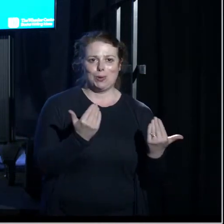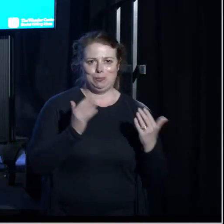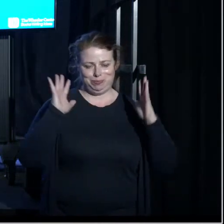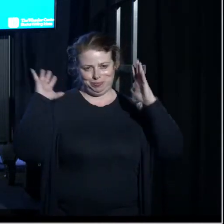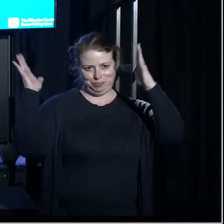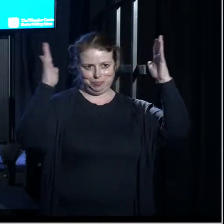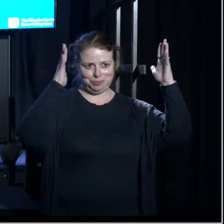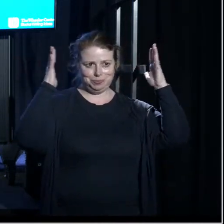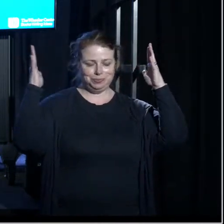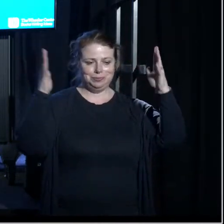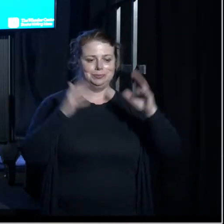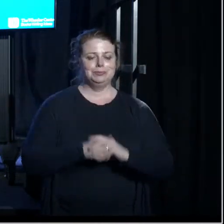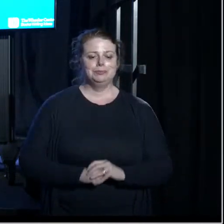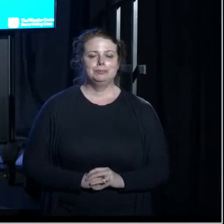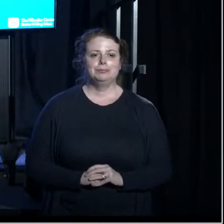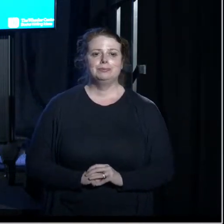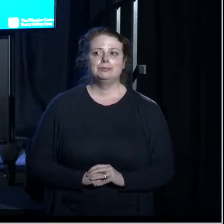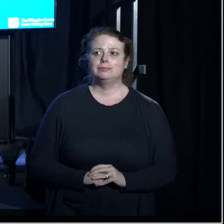welcome.